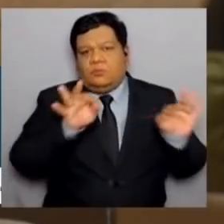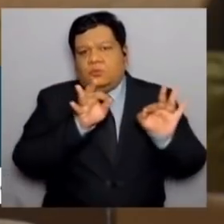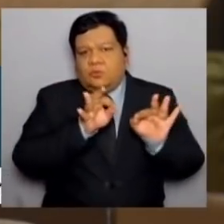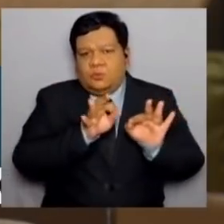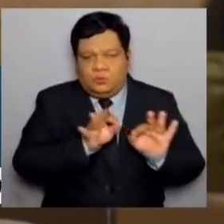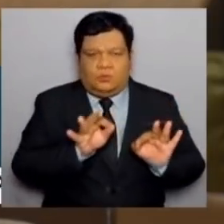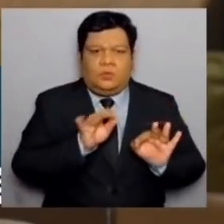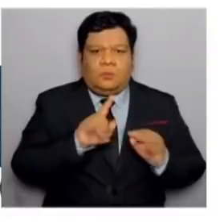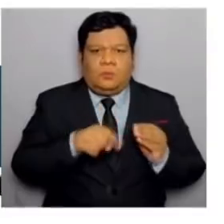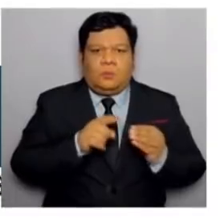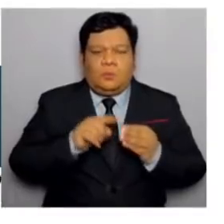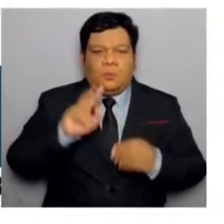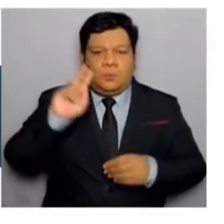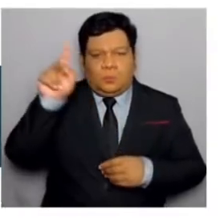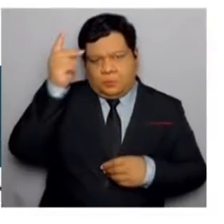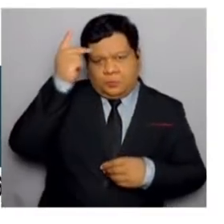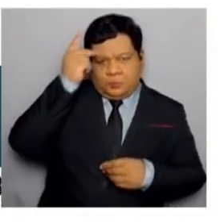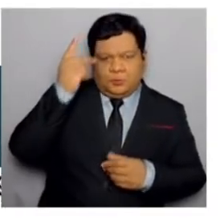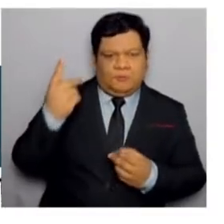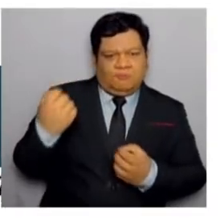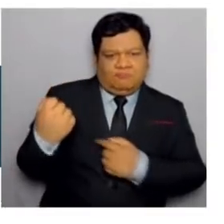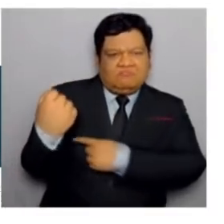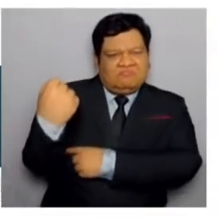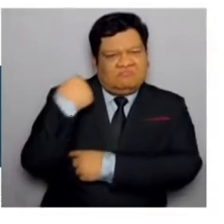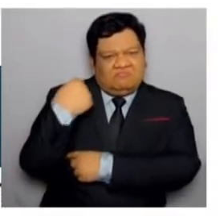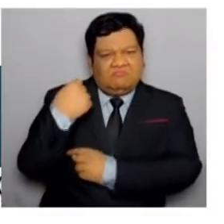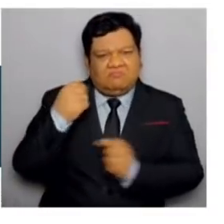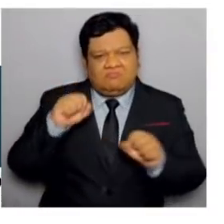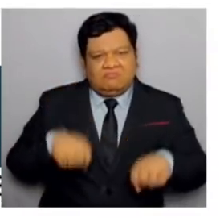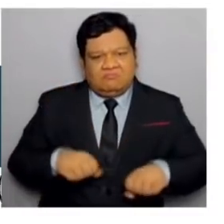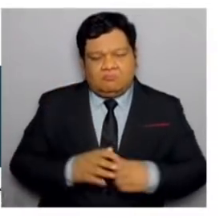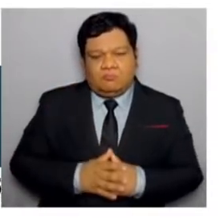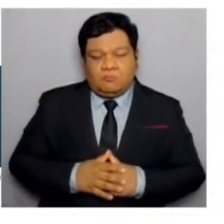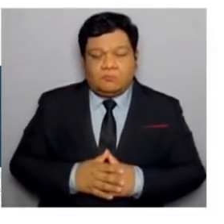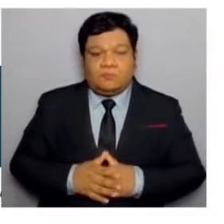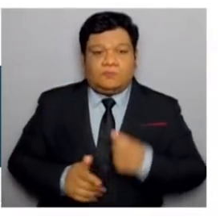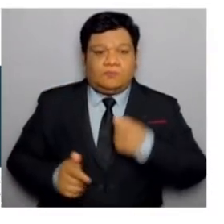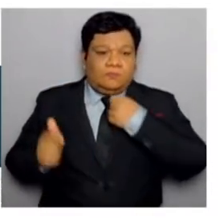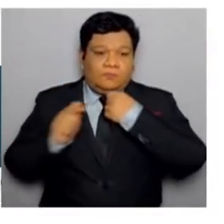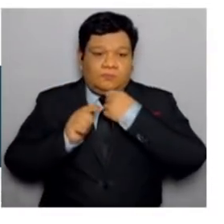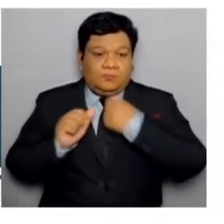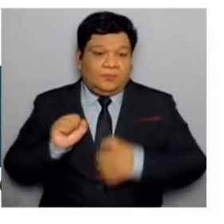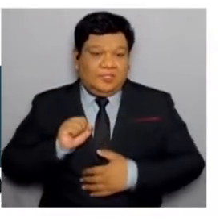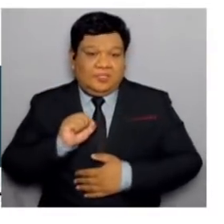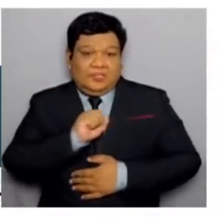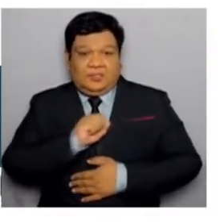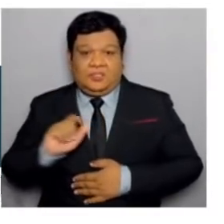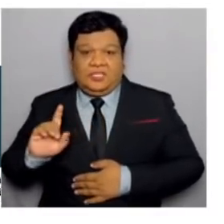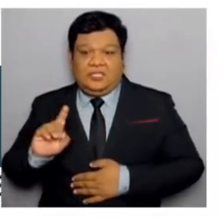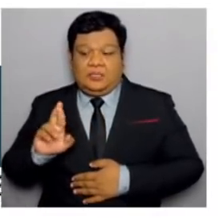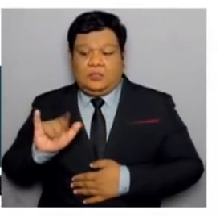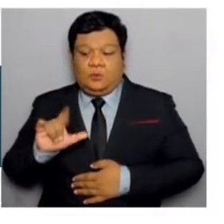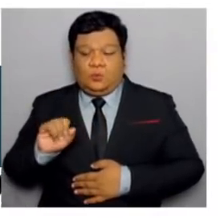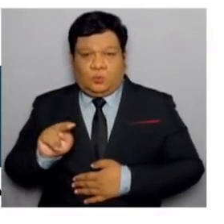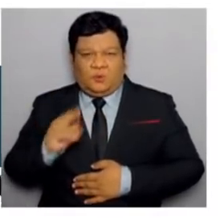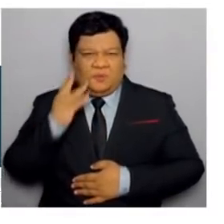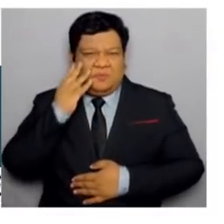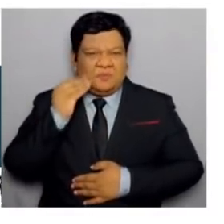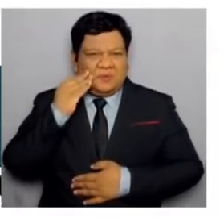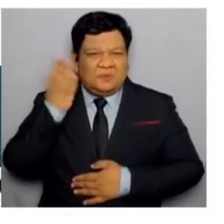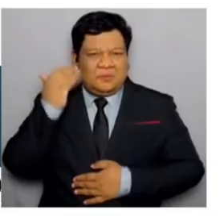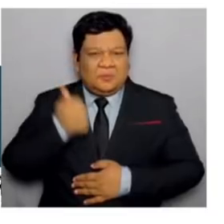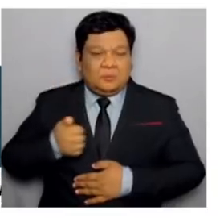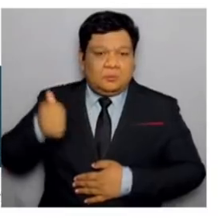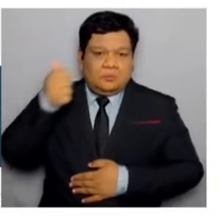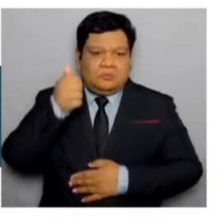political capital. Senate Minority Leader Franklin Drilon, who served as Senate President for a number of years, has some reminders